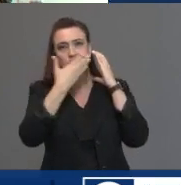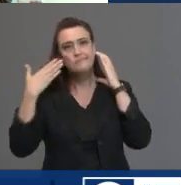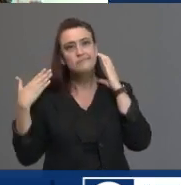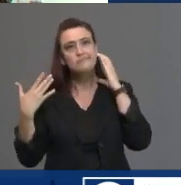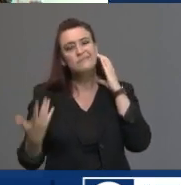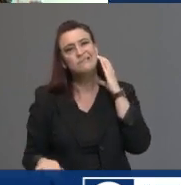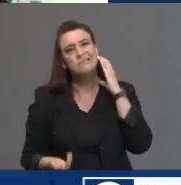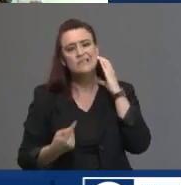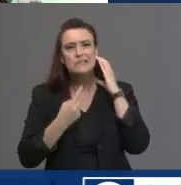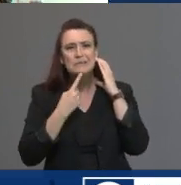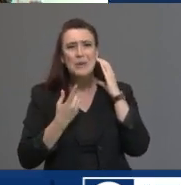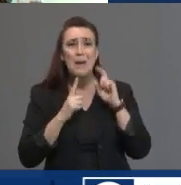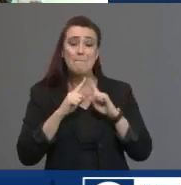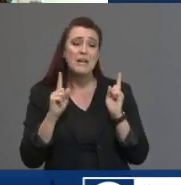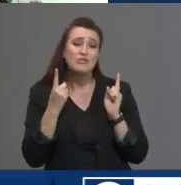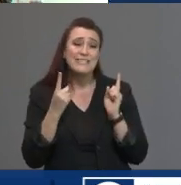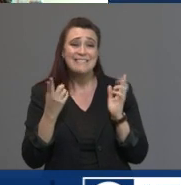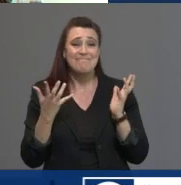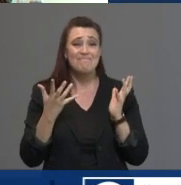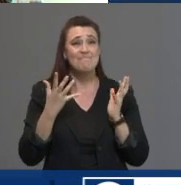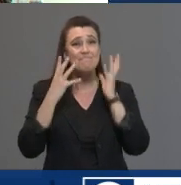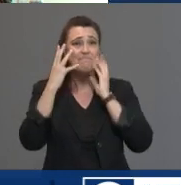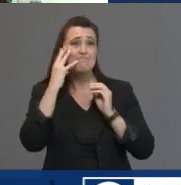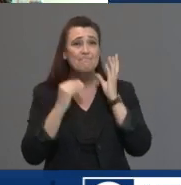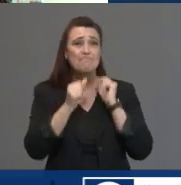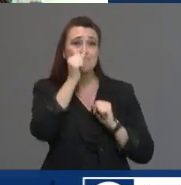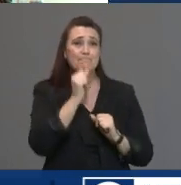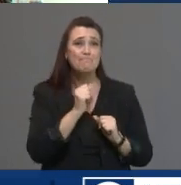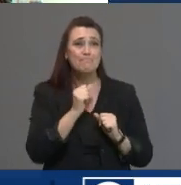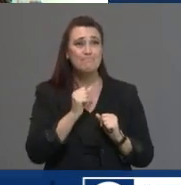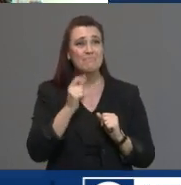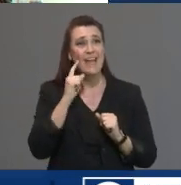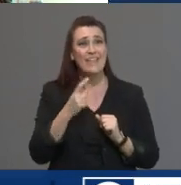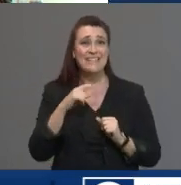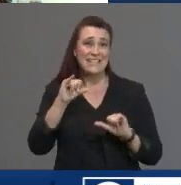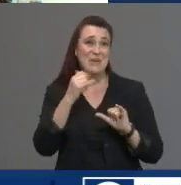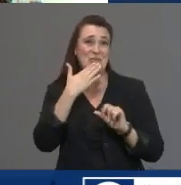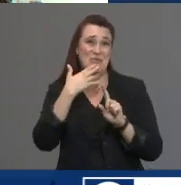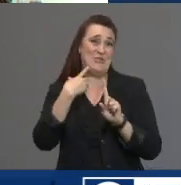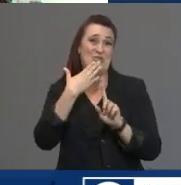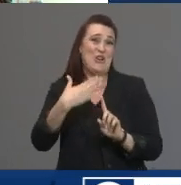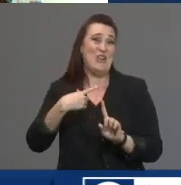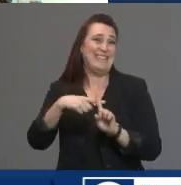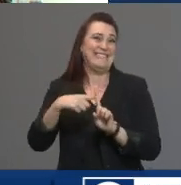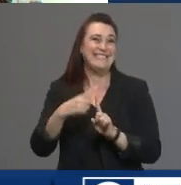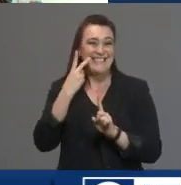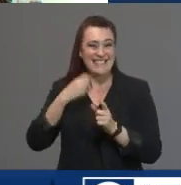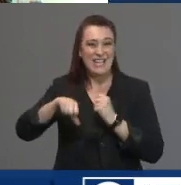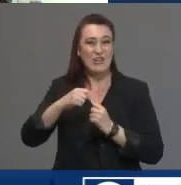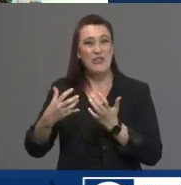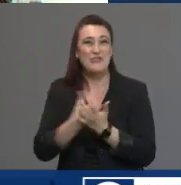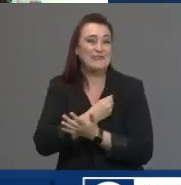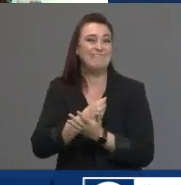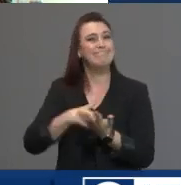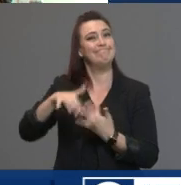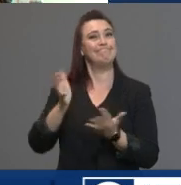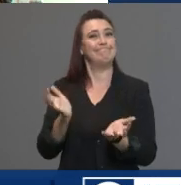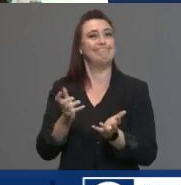when you do come in. It's just going to be a different experience, but I think that it's a good one.